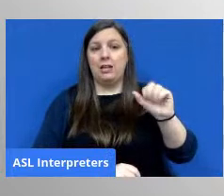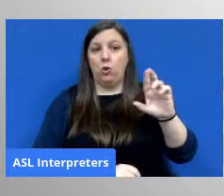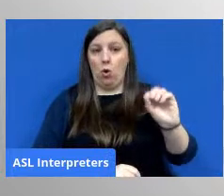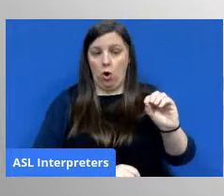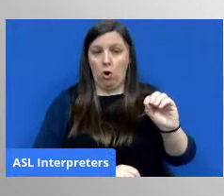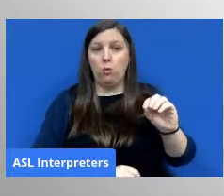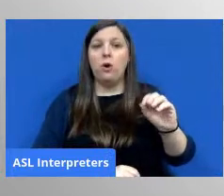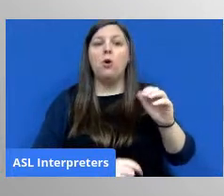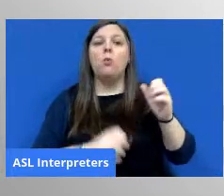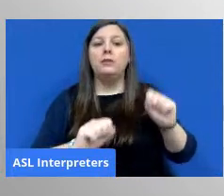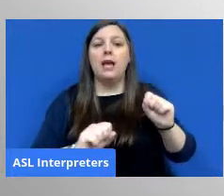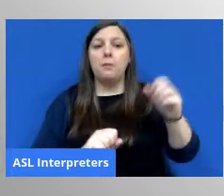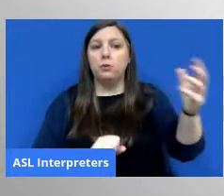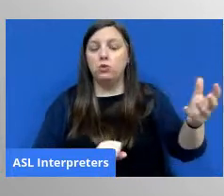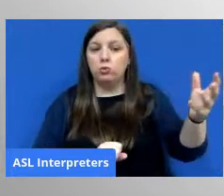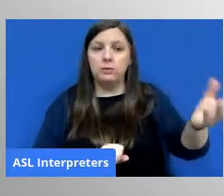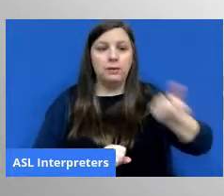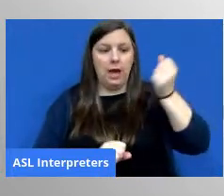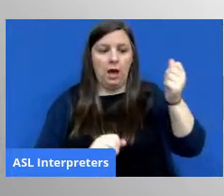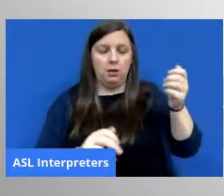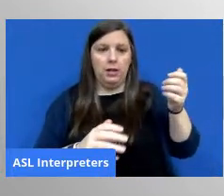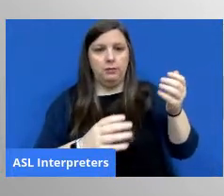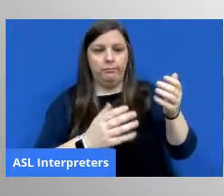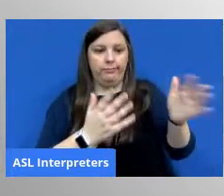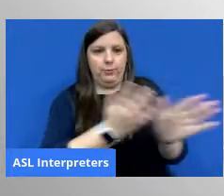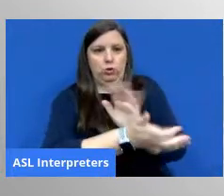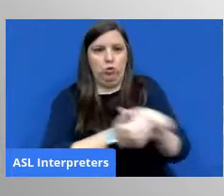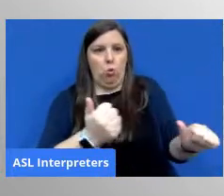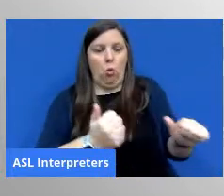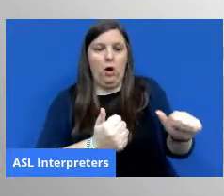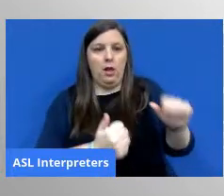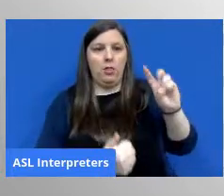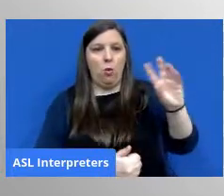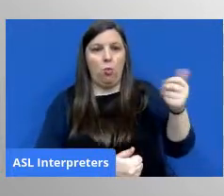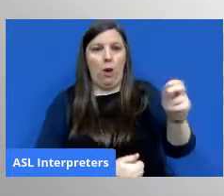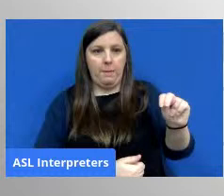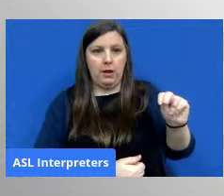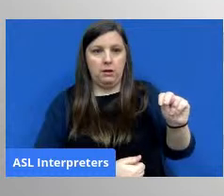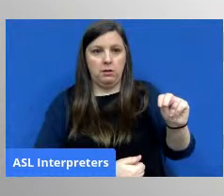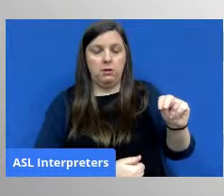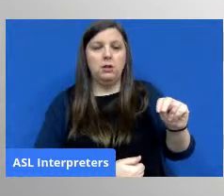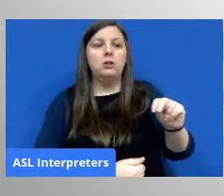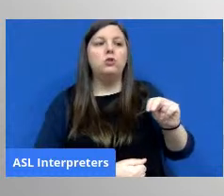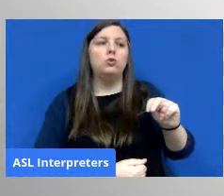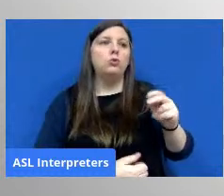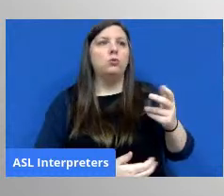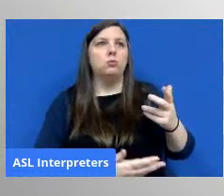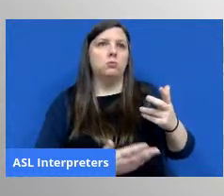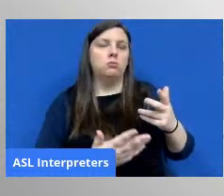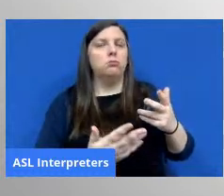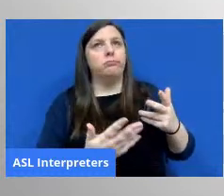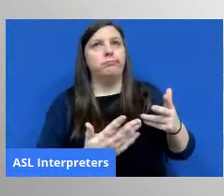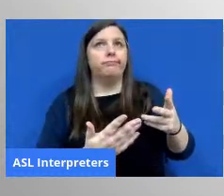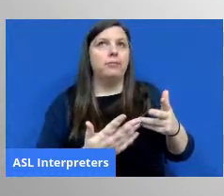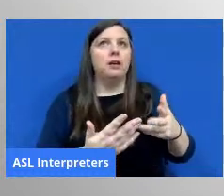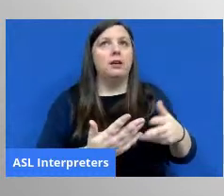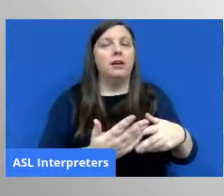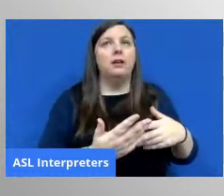discharge a firearm for the benefit of a student. And this was one example